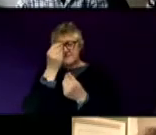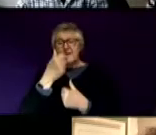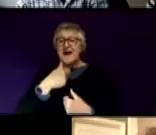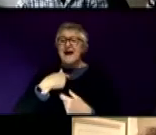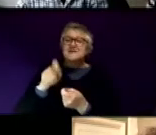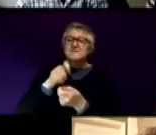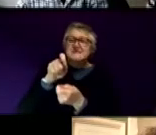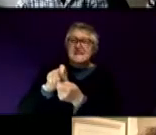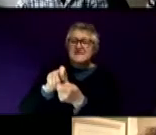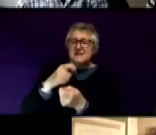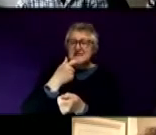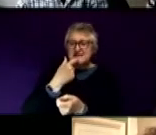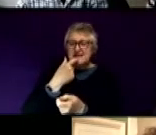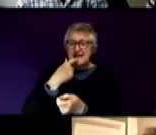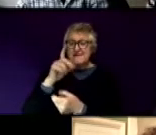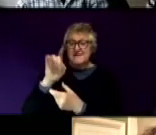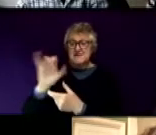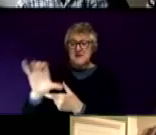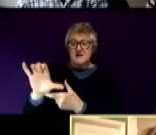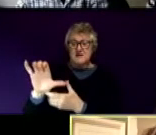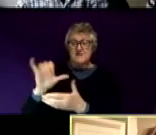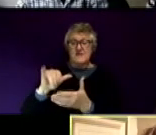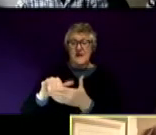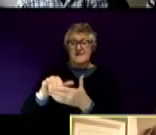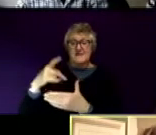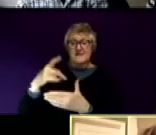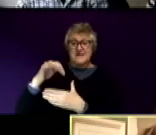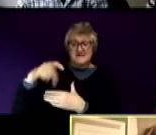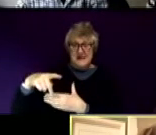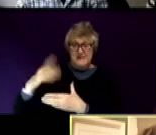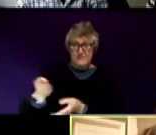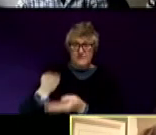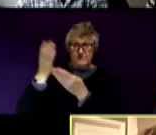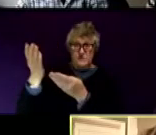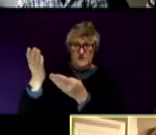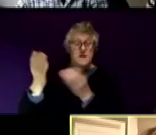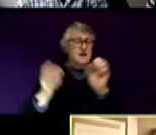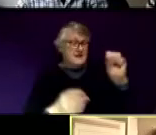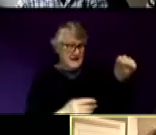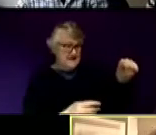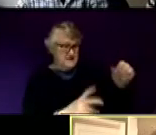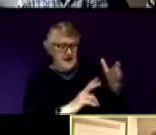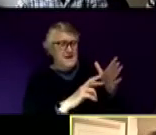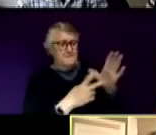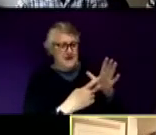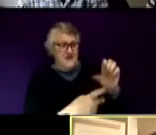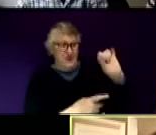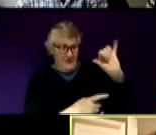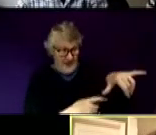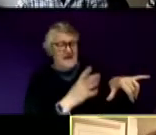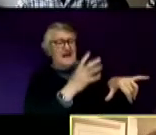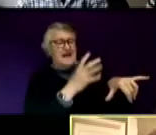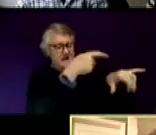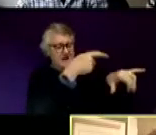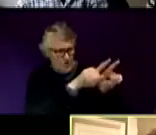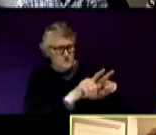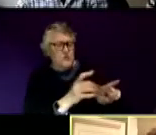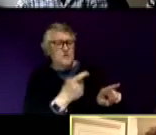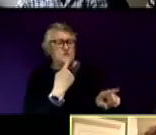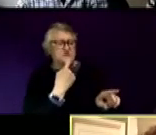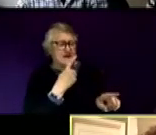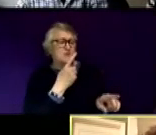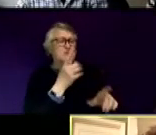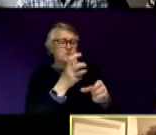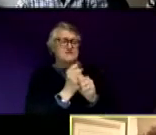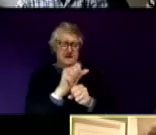the PCCEP put forward. Yes, I meant that, and I was trying to say that we've also received other feedback from